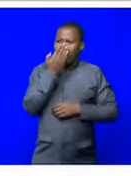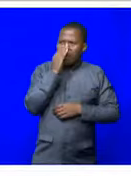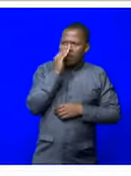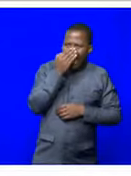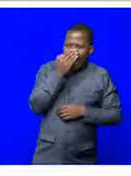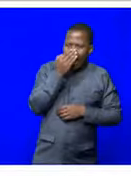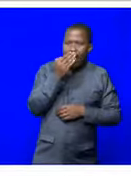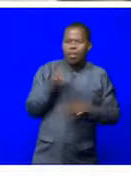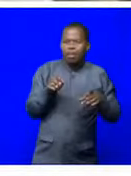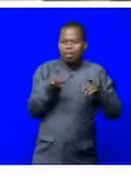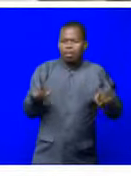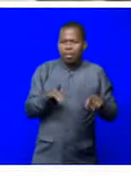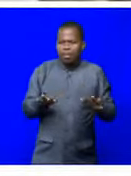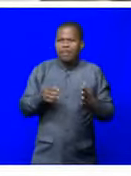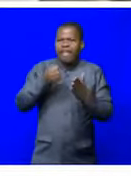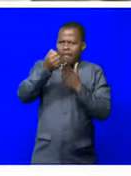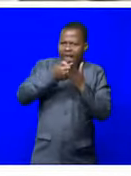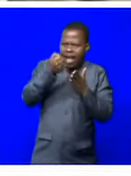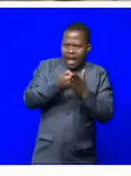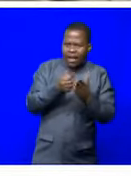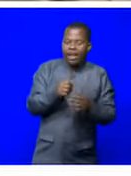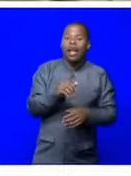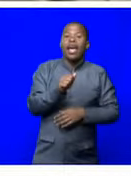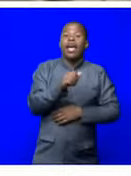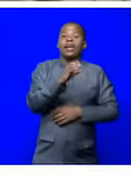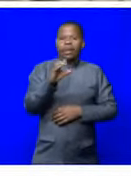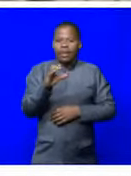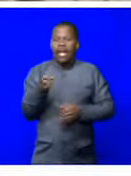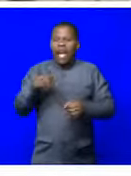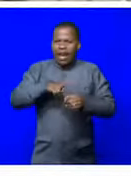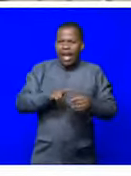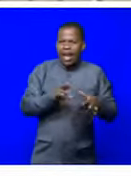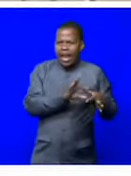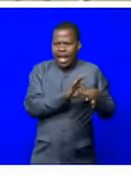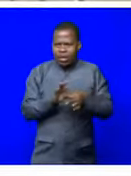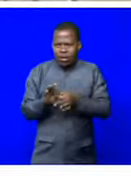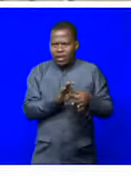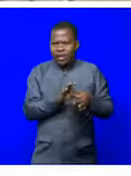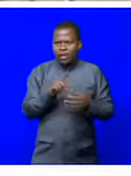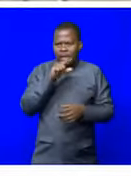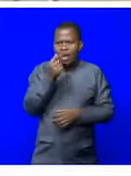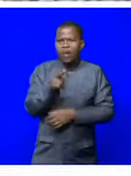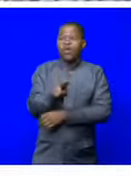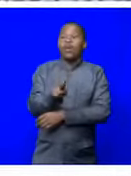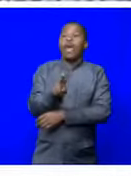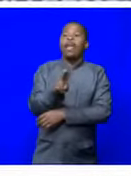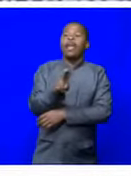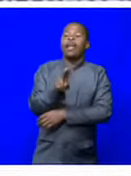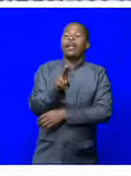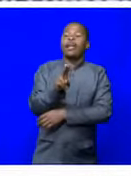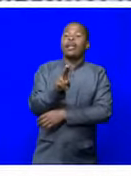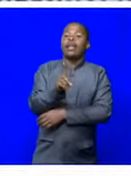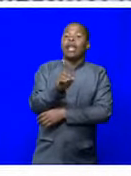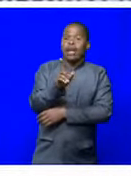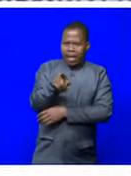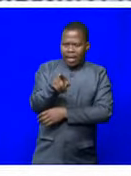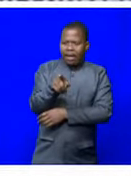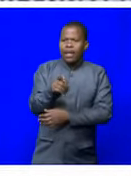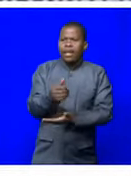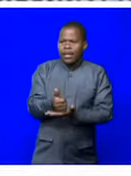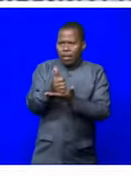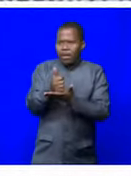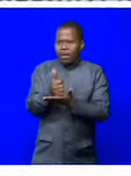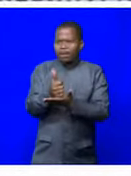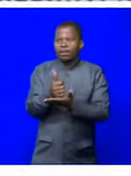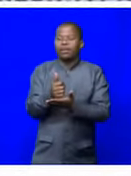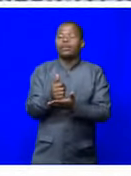ekhohlakala sambukane umhlangano beusekelwe iUnited Nations Development Program lo khulumele omabhalane